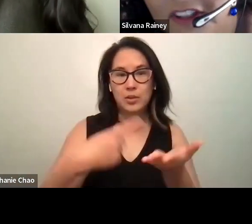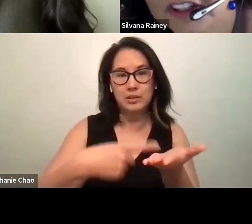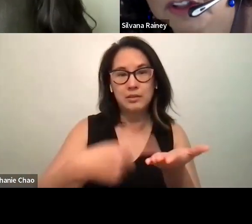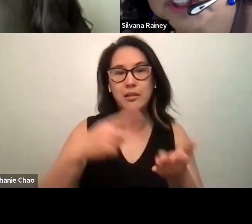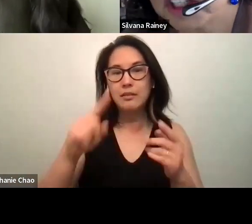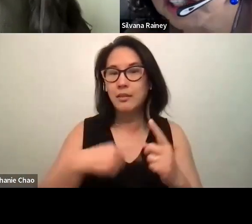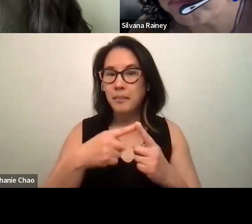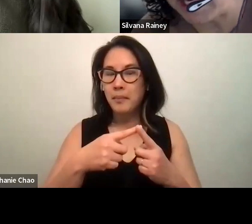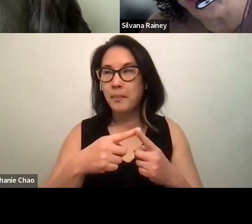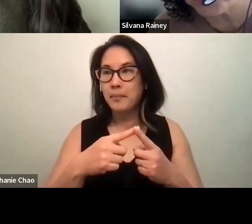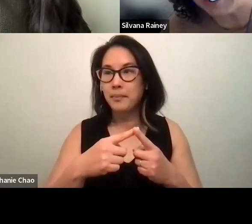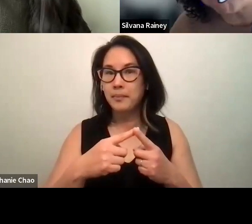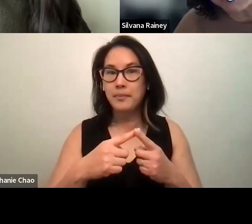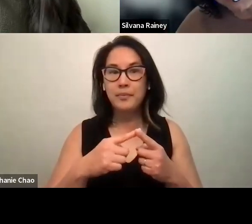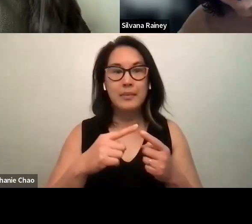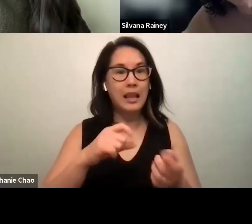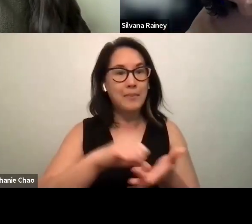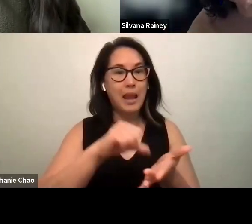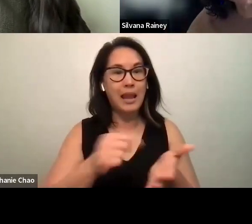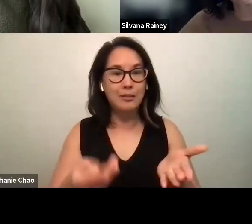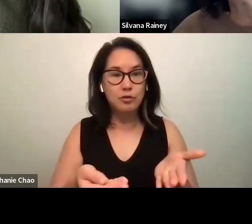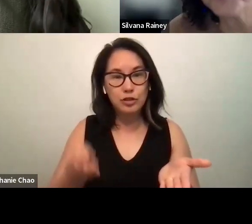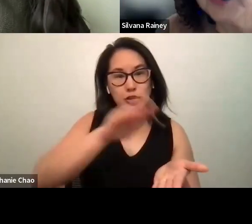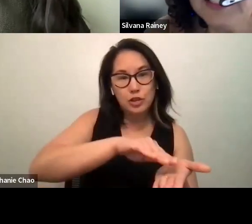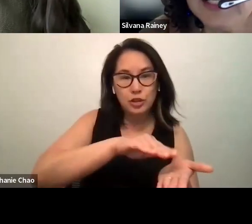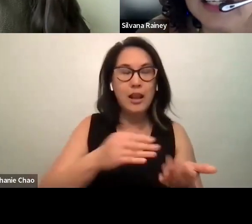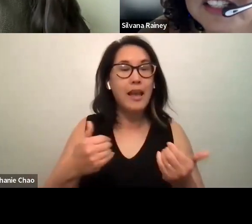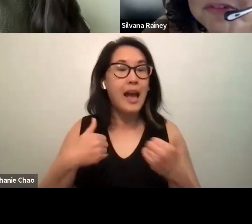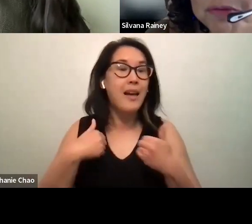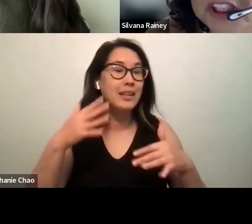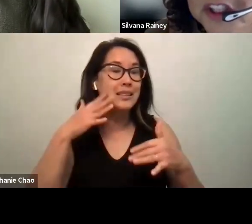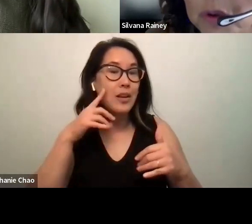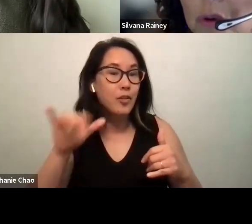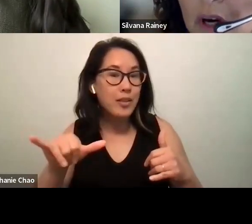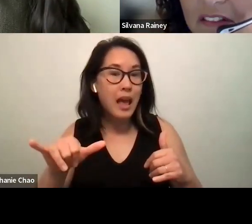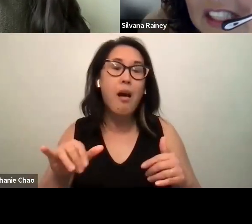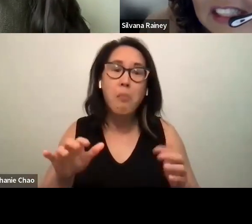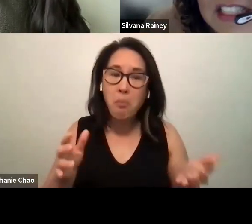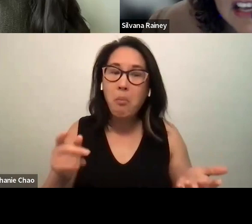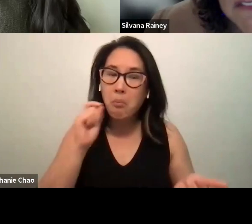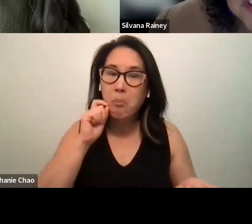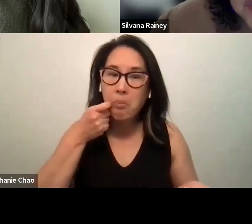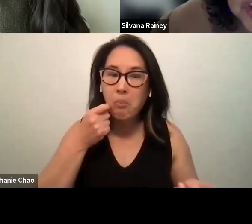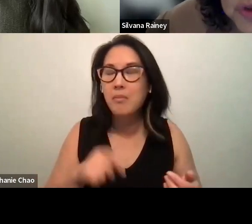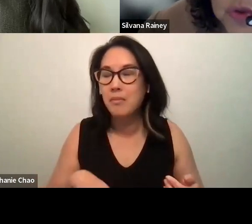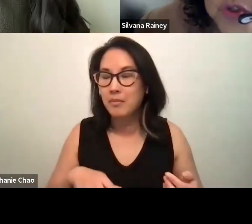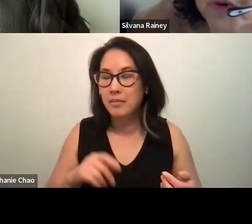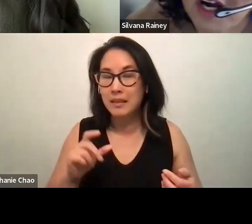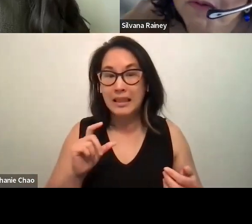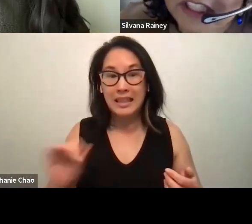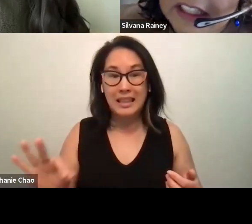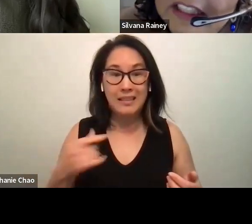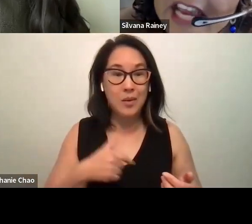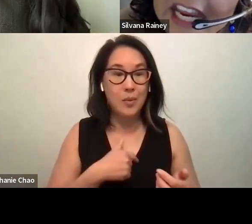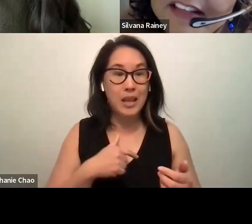about, you know, turning the page and having a sound for it, which it's really cool. I think if it's used